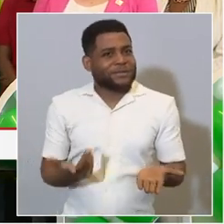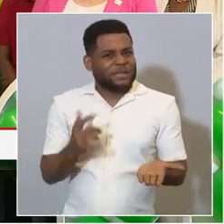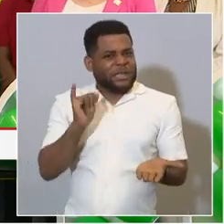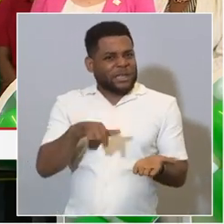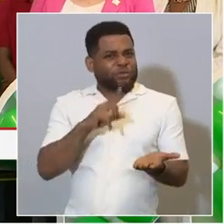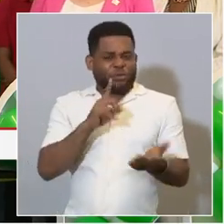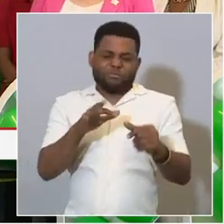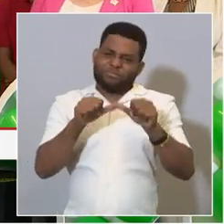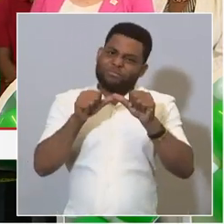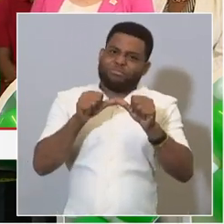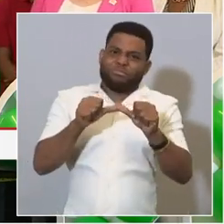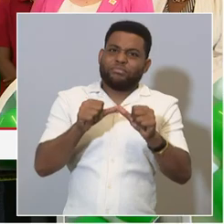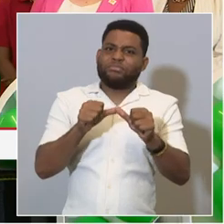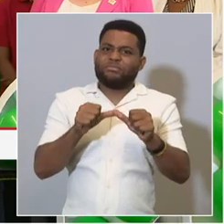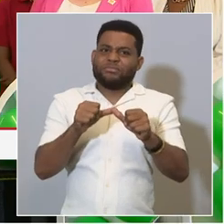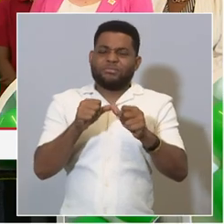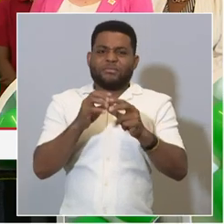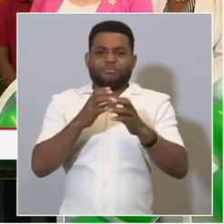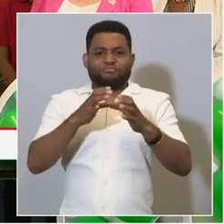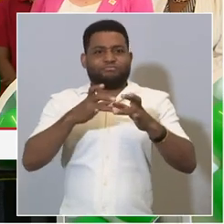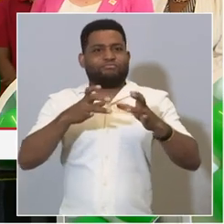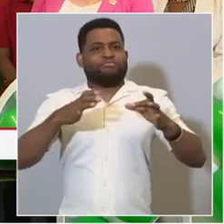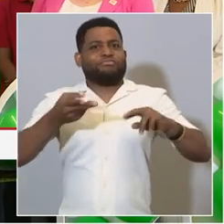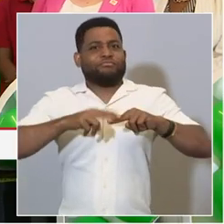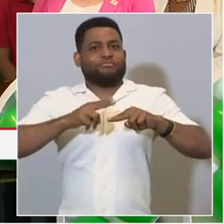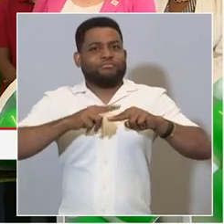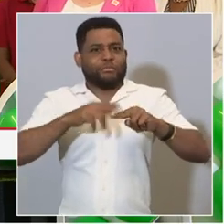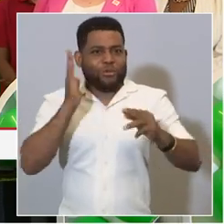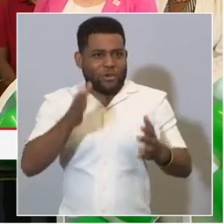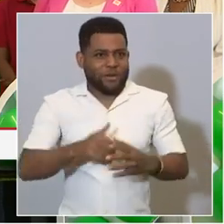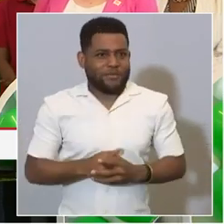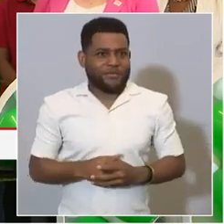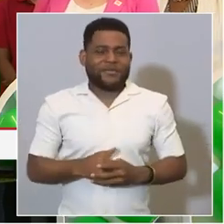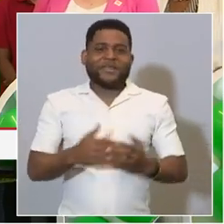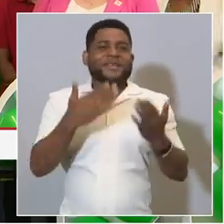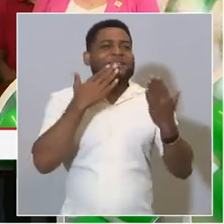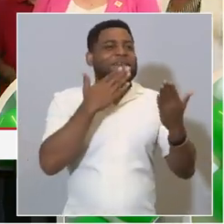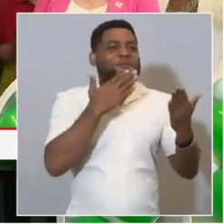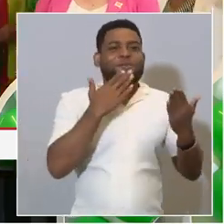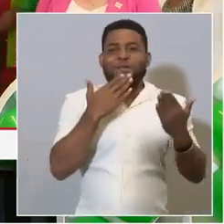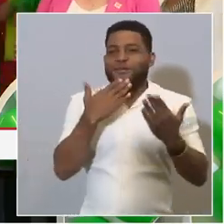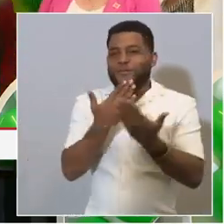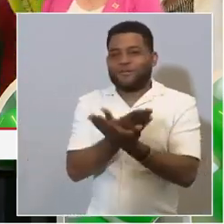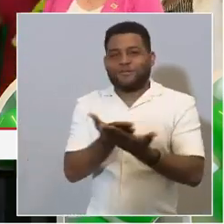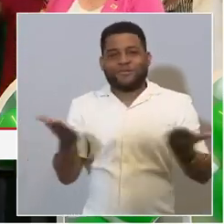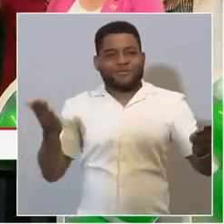as a city, and that's what we look forward to. So thank you, everybody, and thanks for your help.